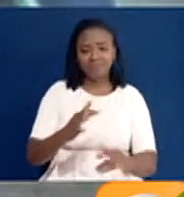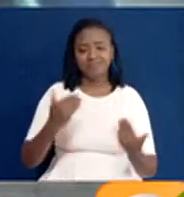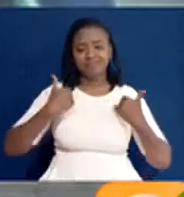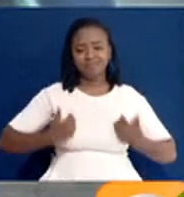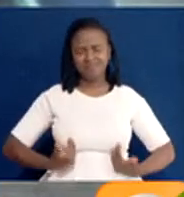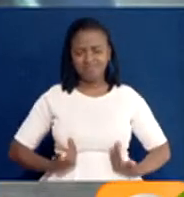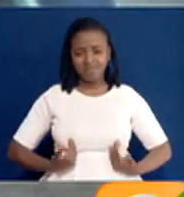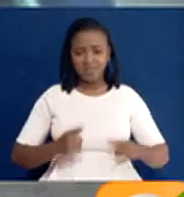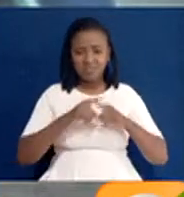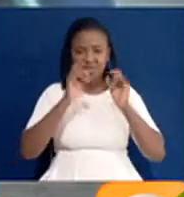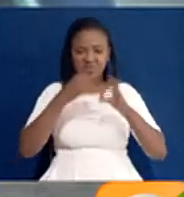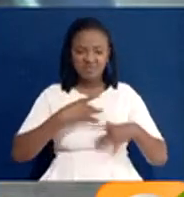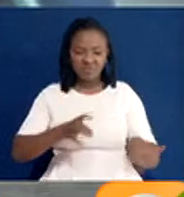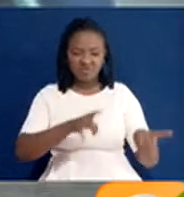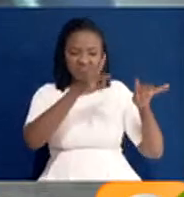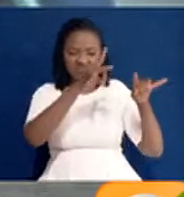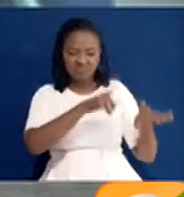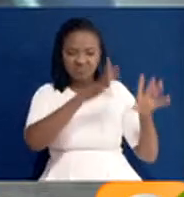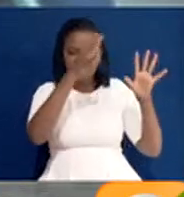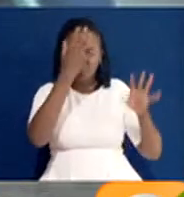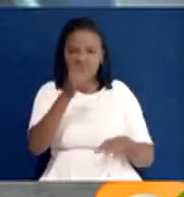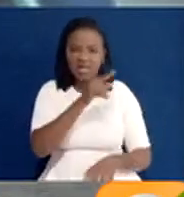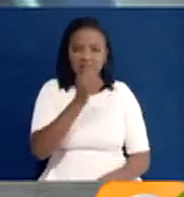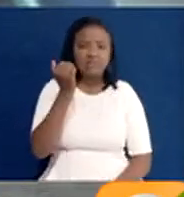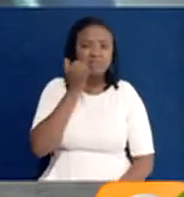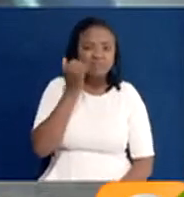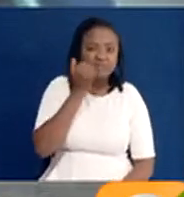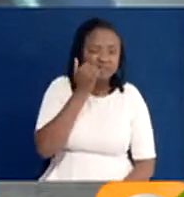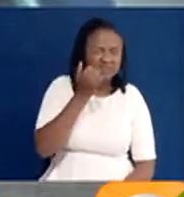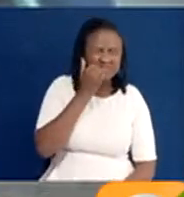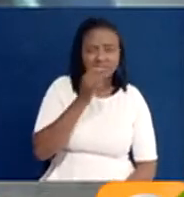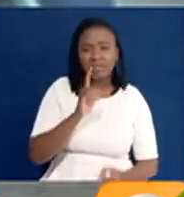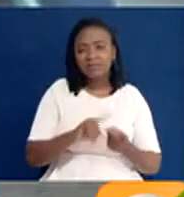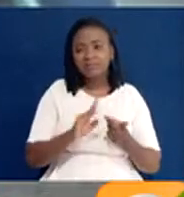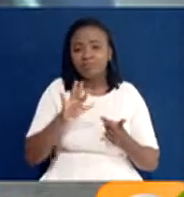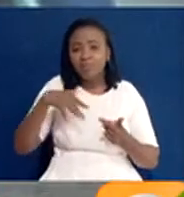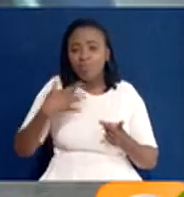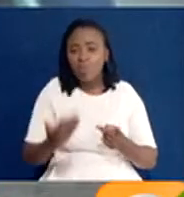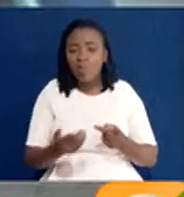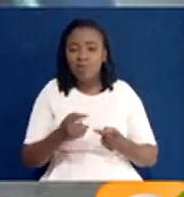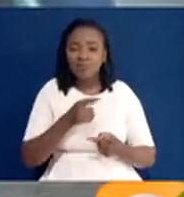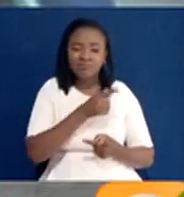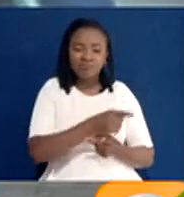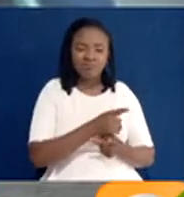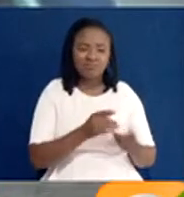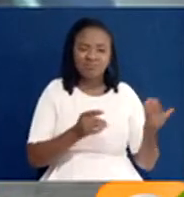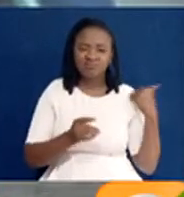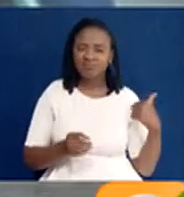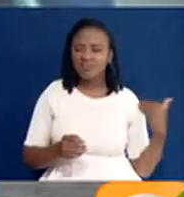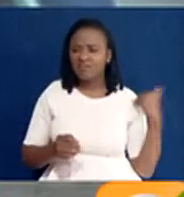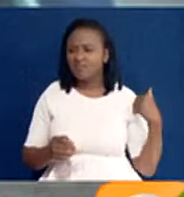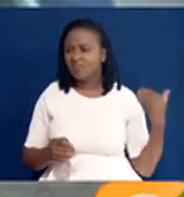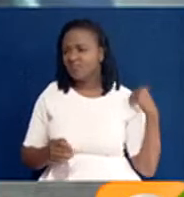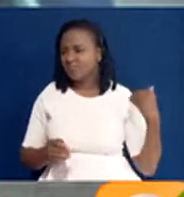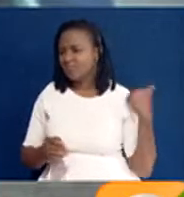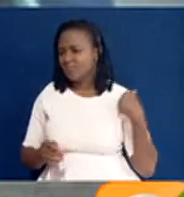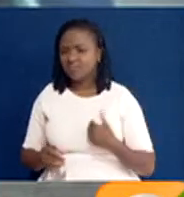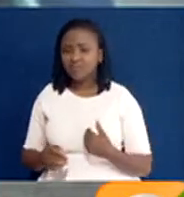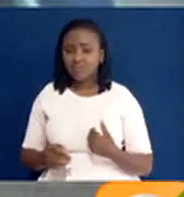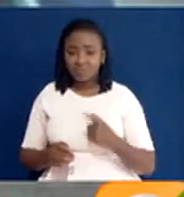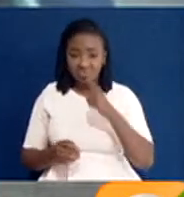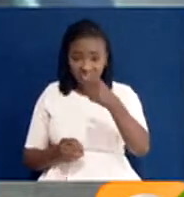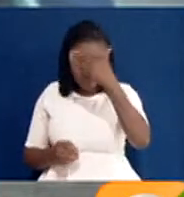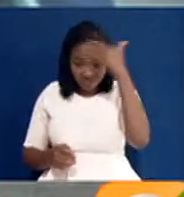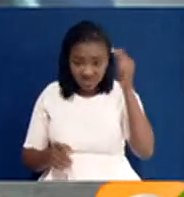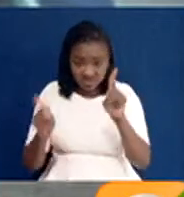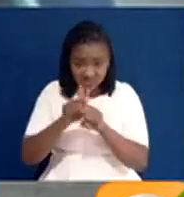abandon them, maybe because they developed medical challenges or have simply become a bother, we are forgetting a saying that malipo ni papa